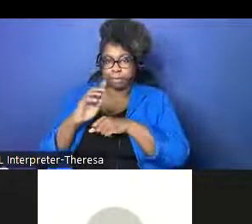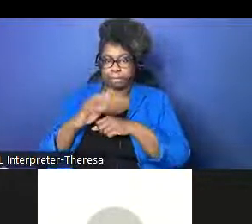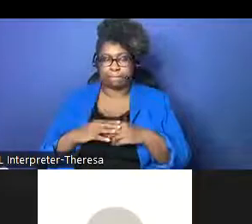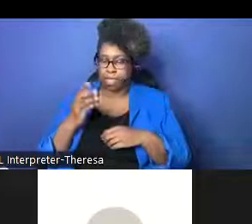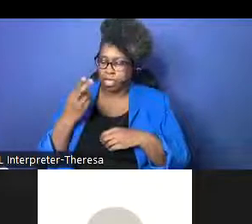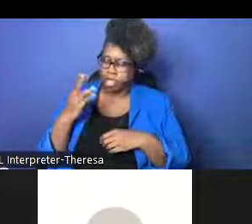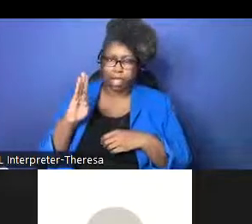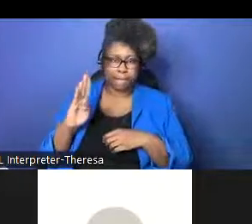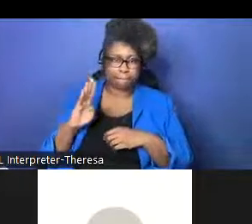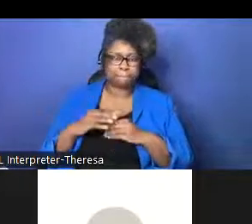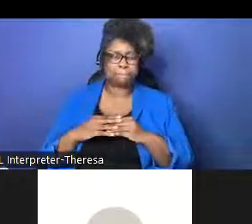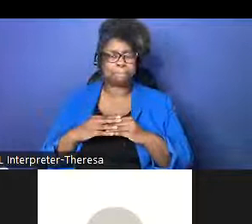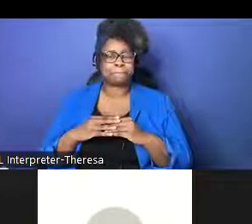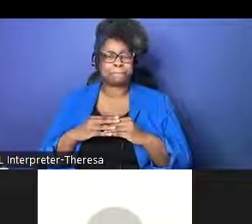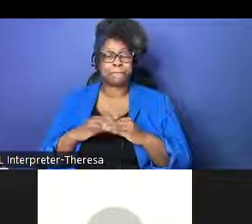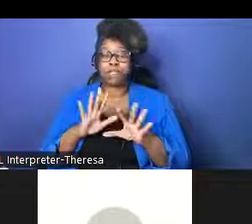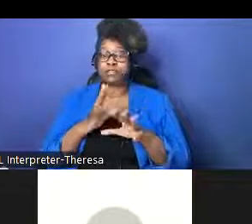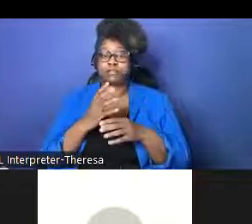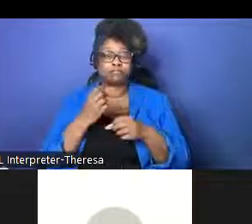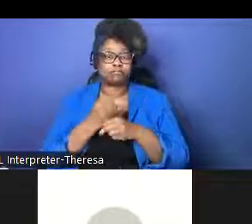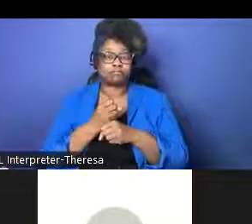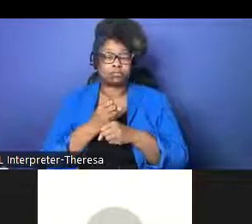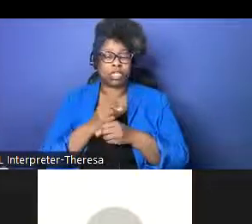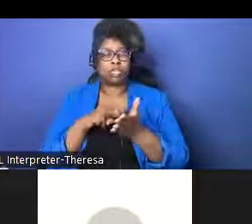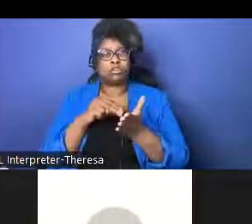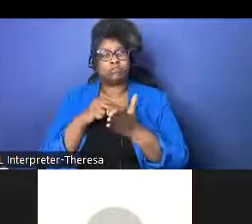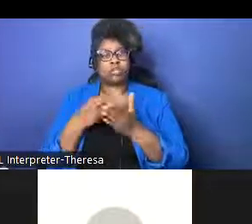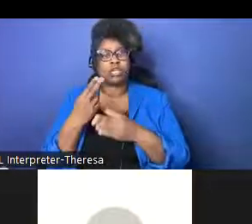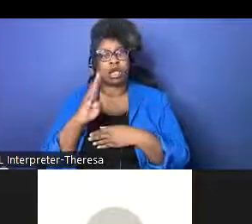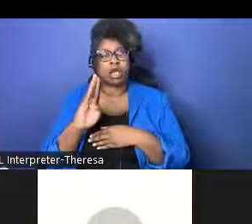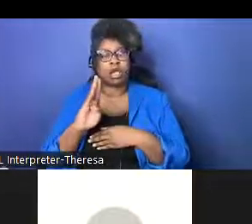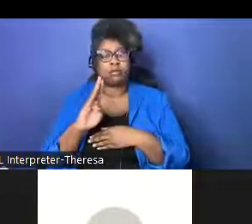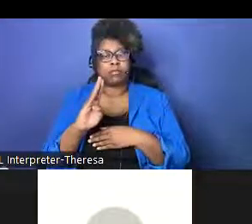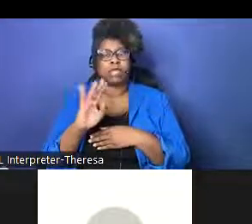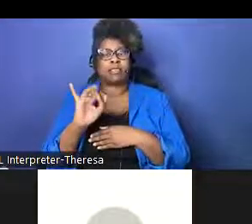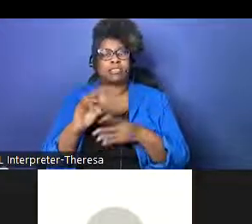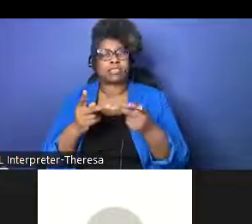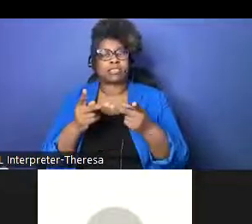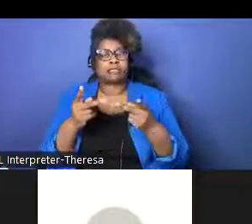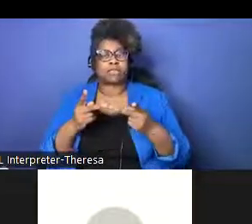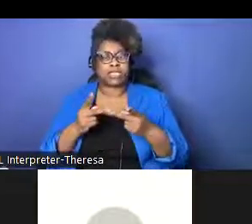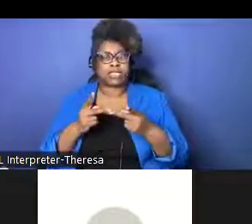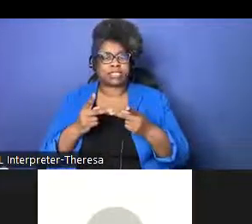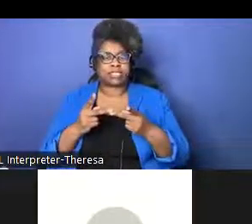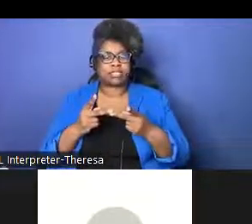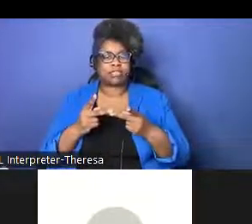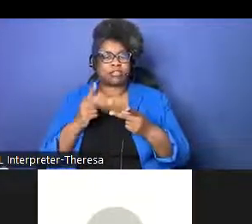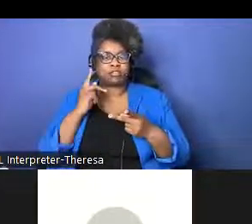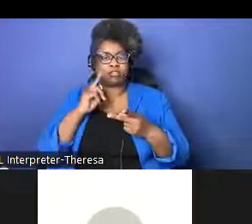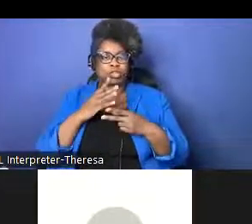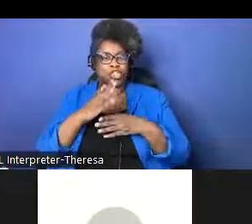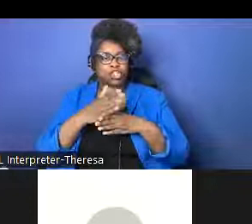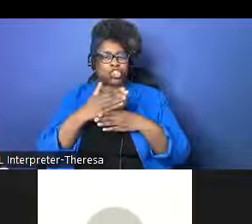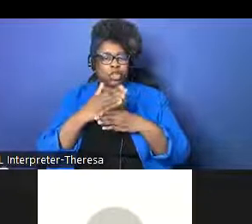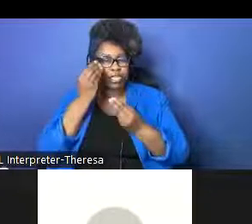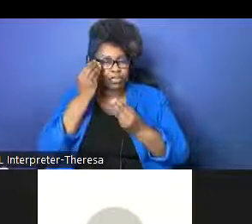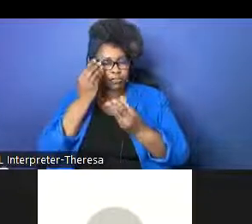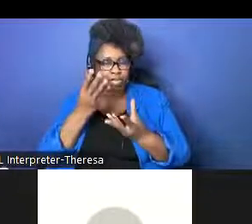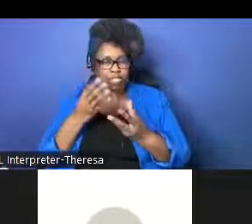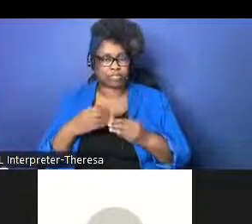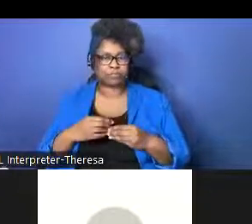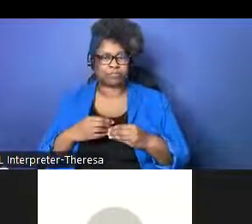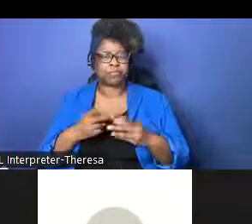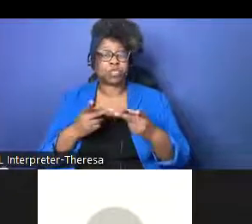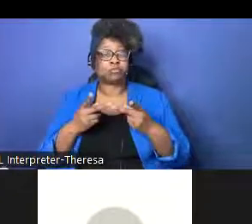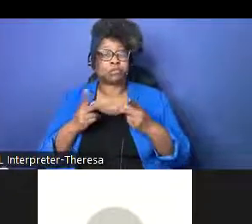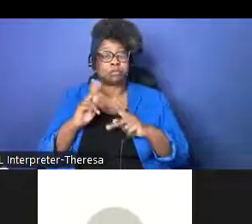So to quickly recap, a resilience hub is a place that serves as a center for sharing information, a place for